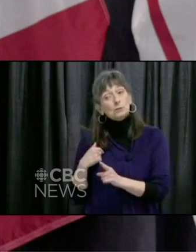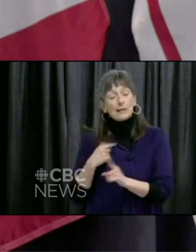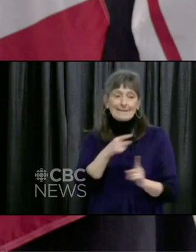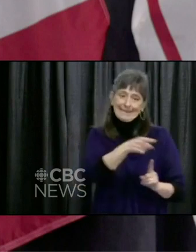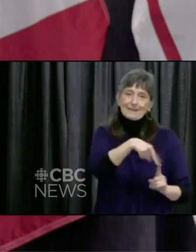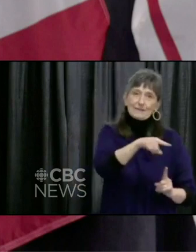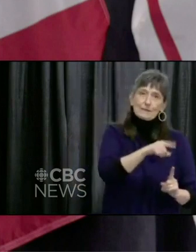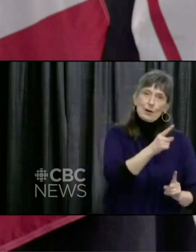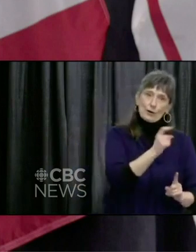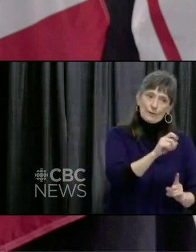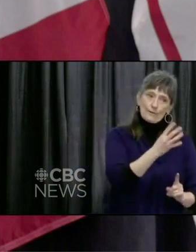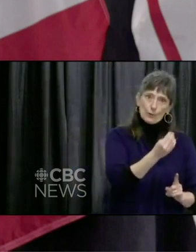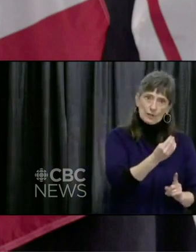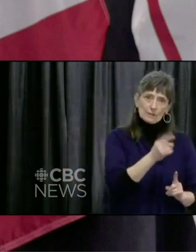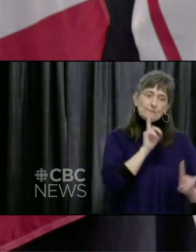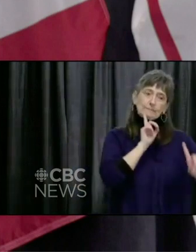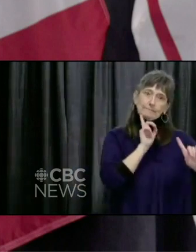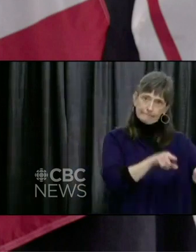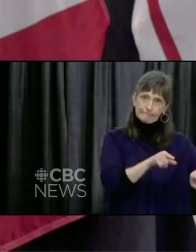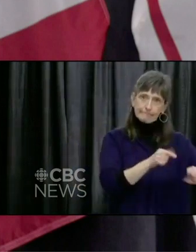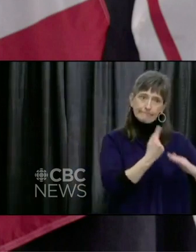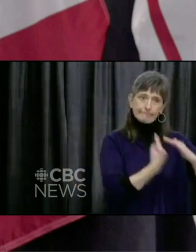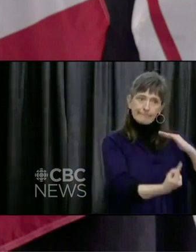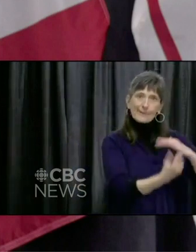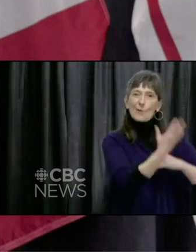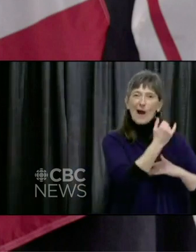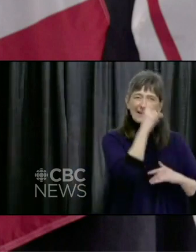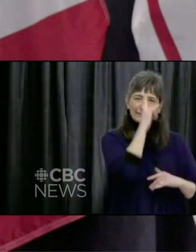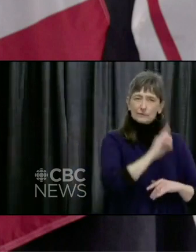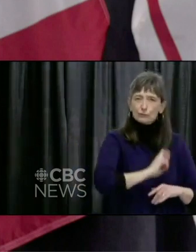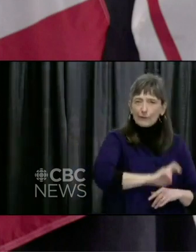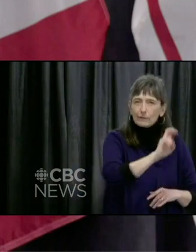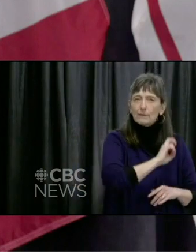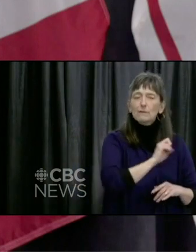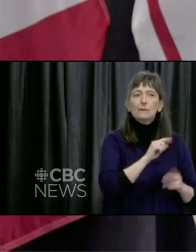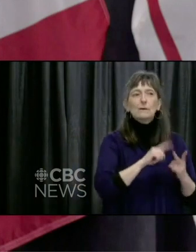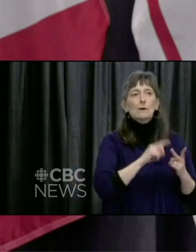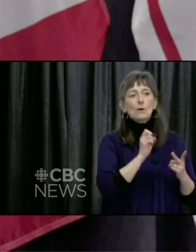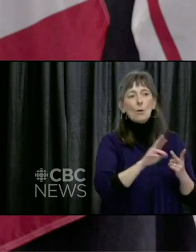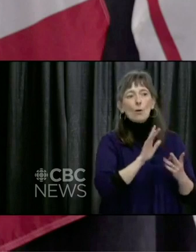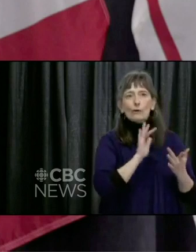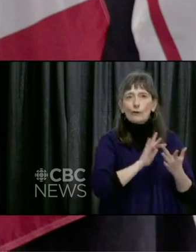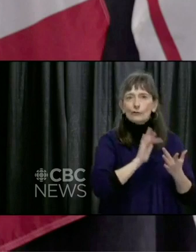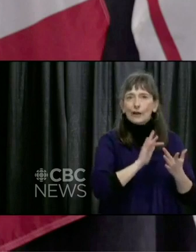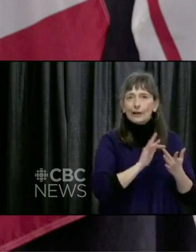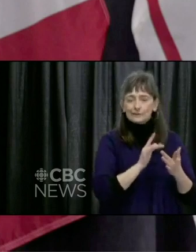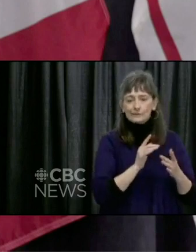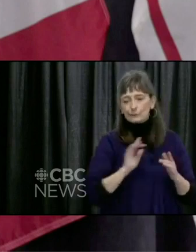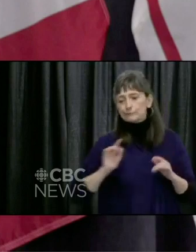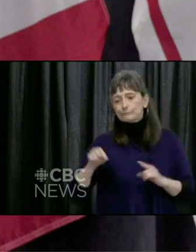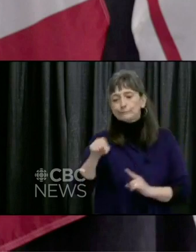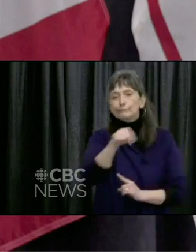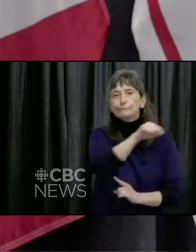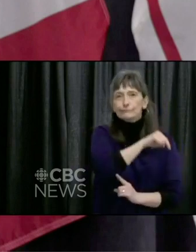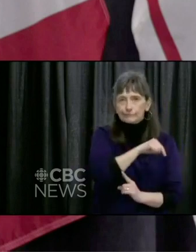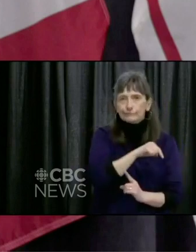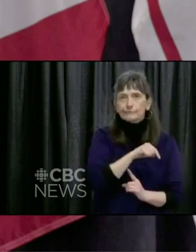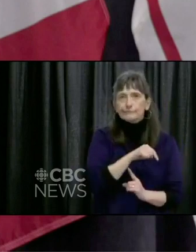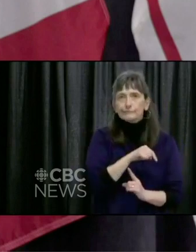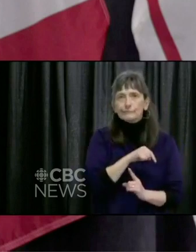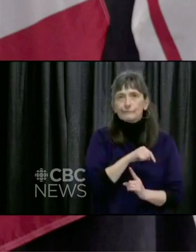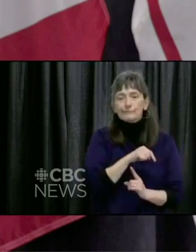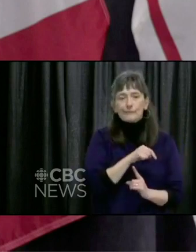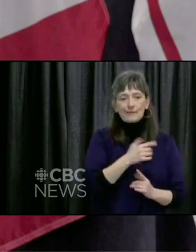mandated under orders because of travel. These are people who have been identified through